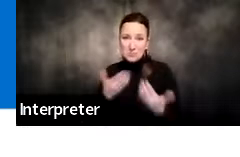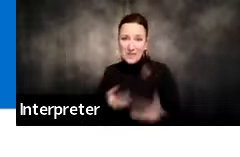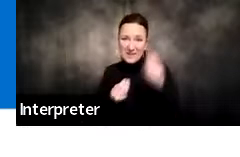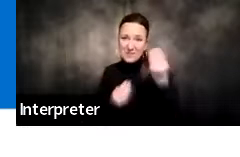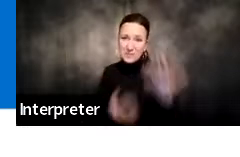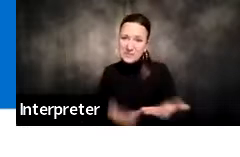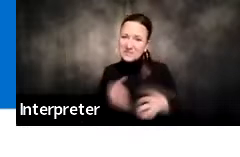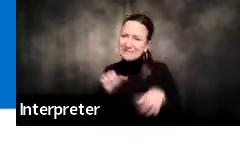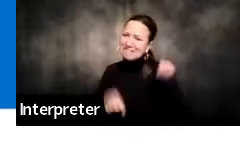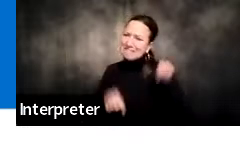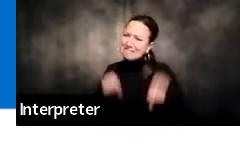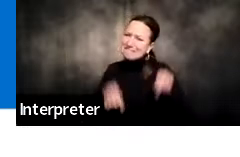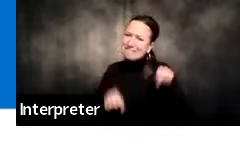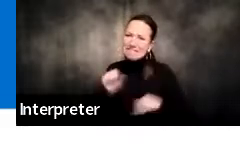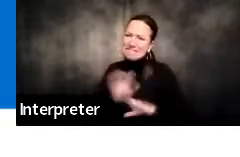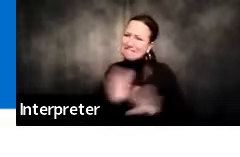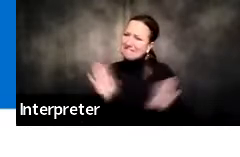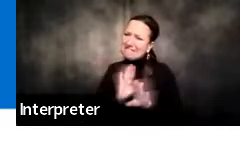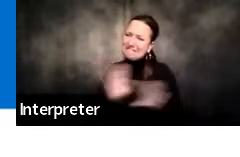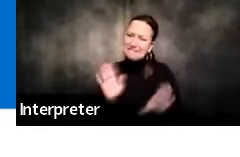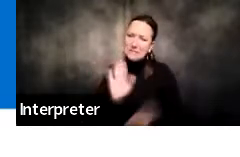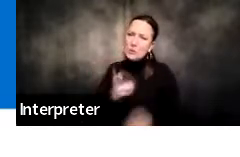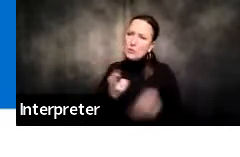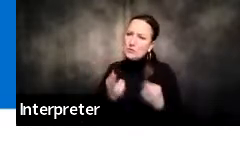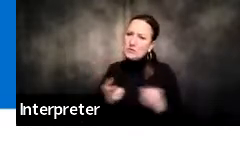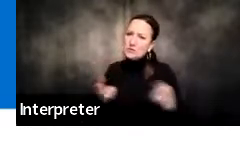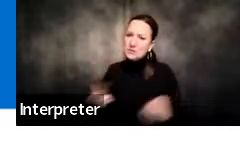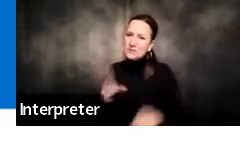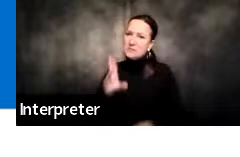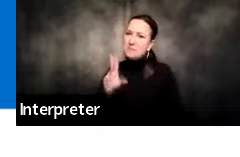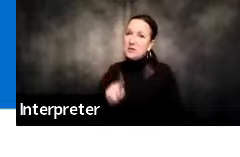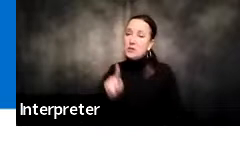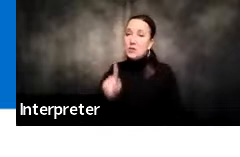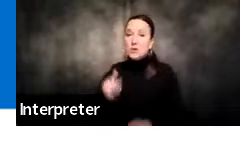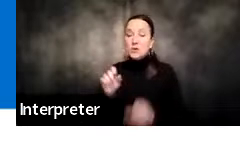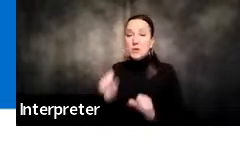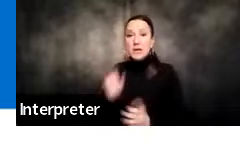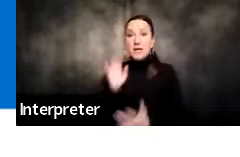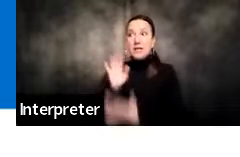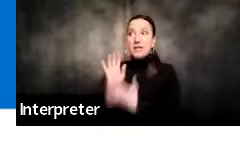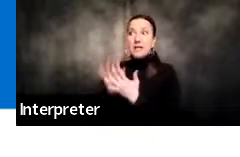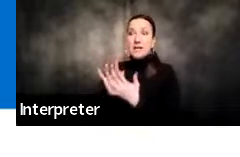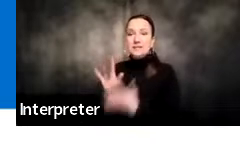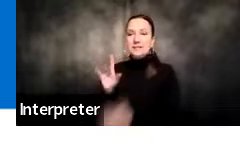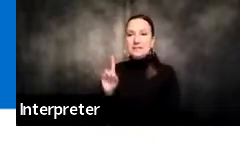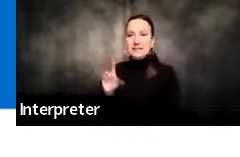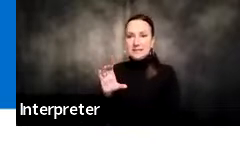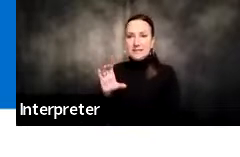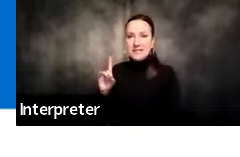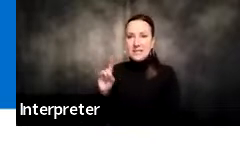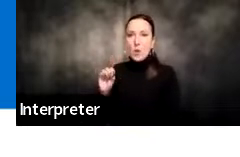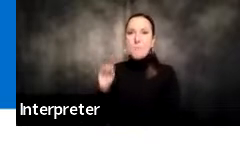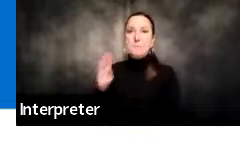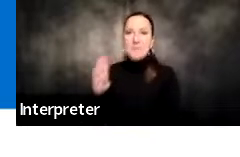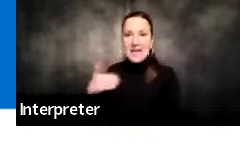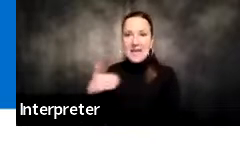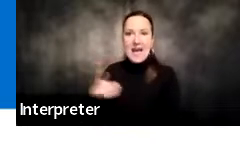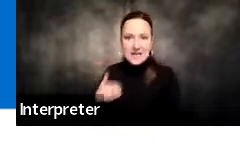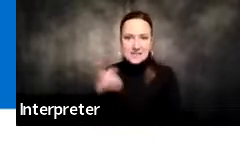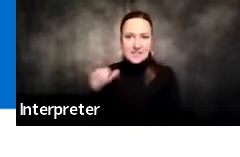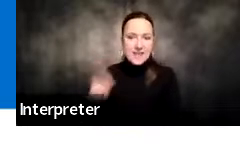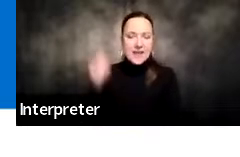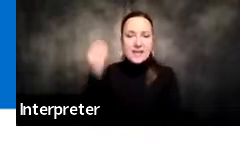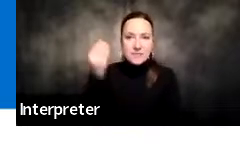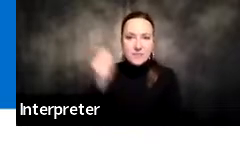not the best use of your resources, but you can get all the contact. DOB has contact information for